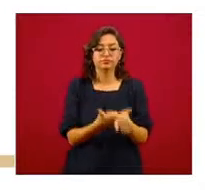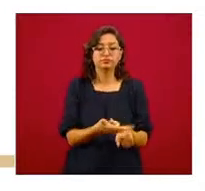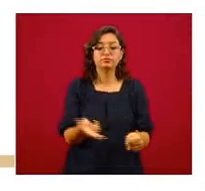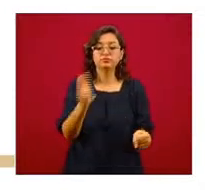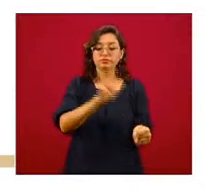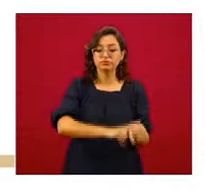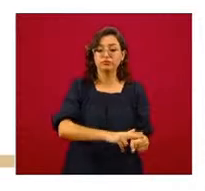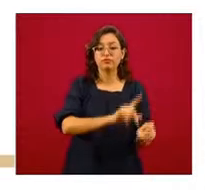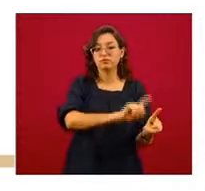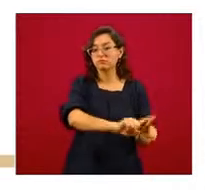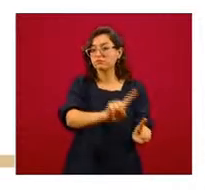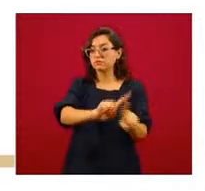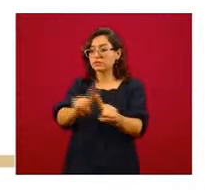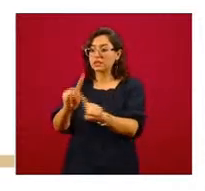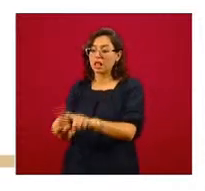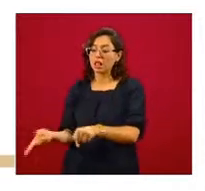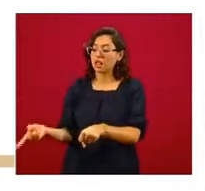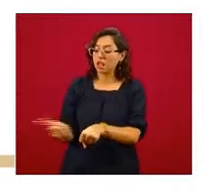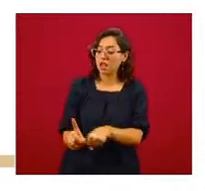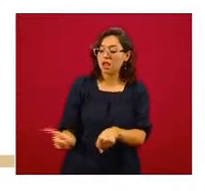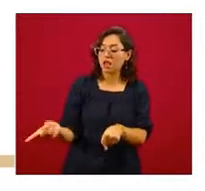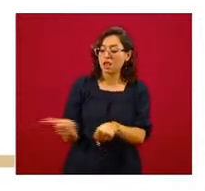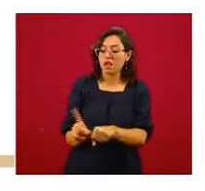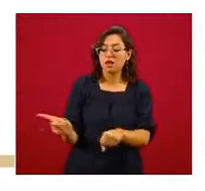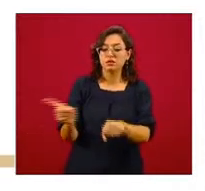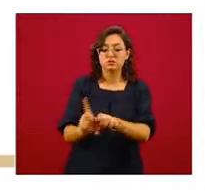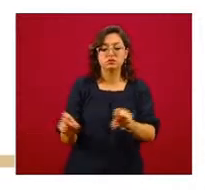These are all the hospitals,